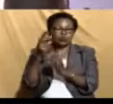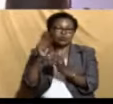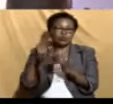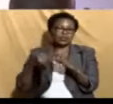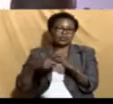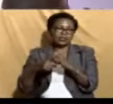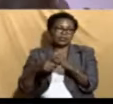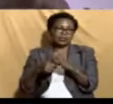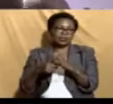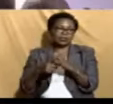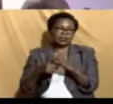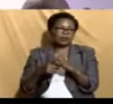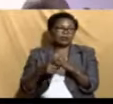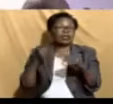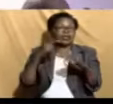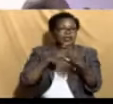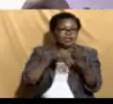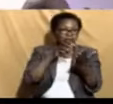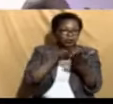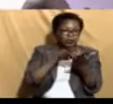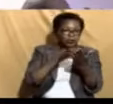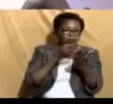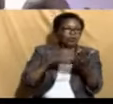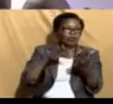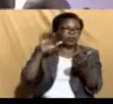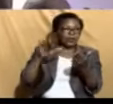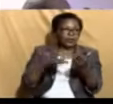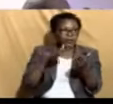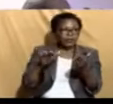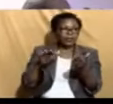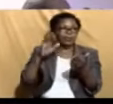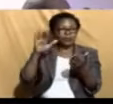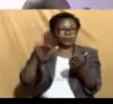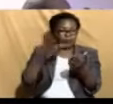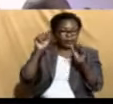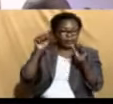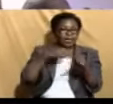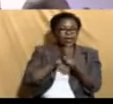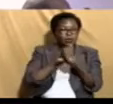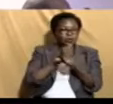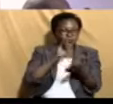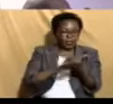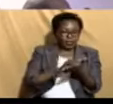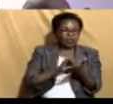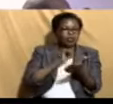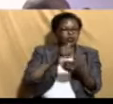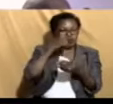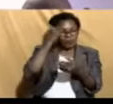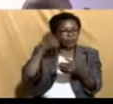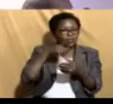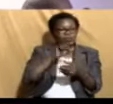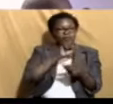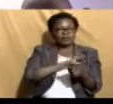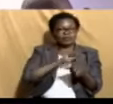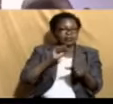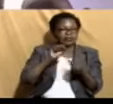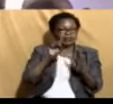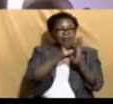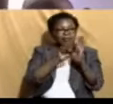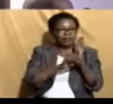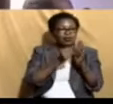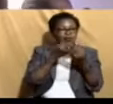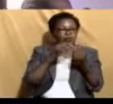Constitution. In the case of the President, he will be doing so not because he is a state officer, but